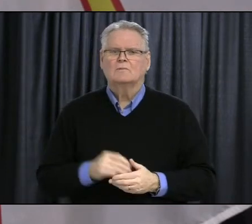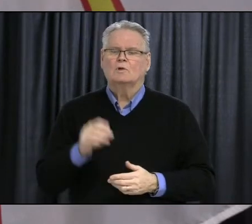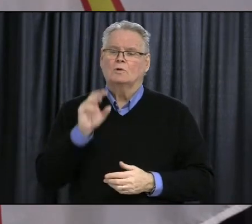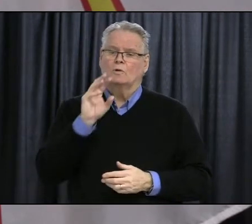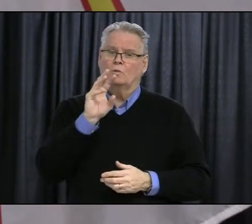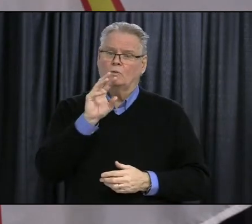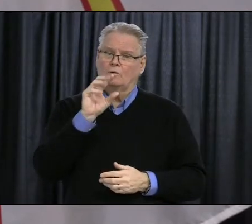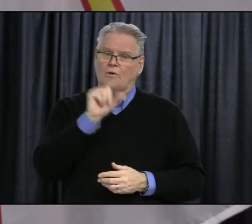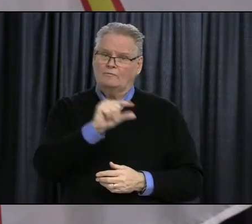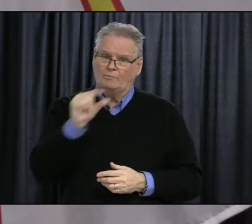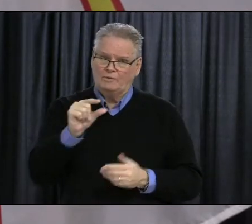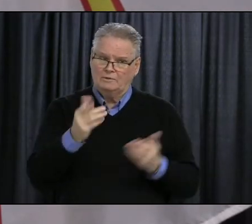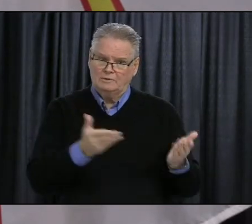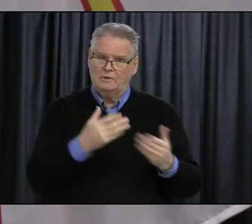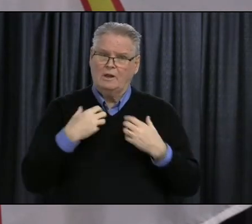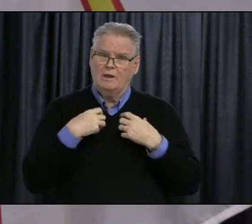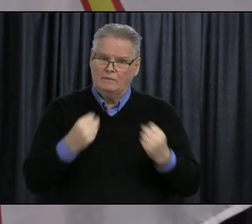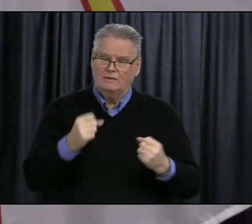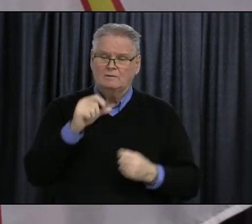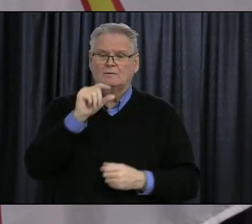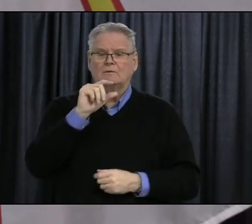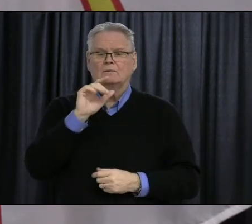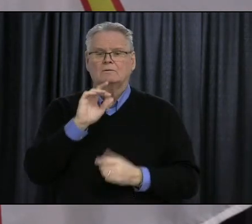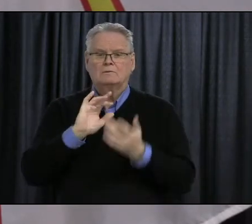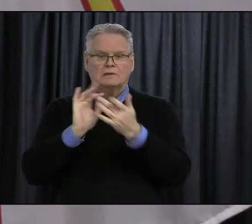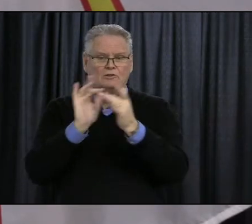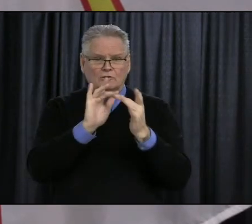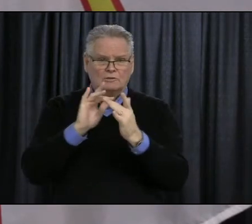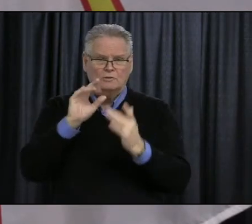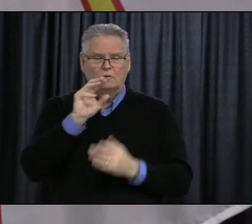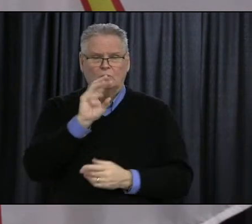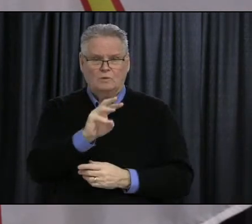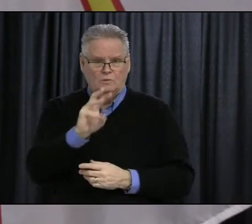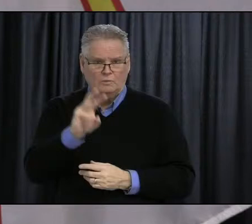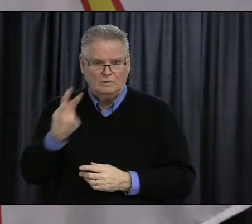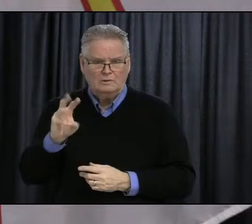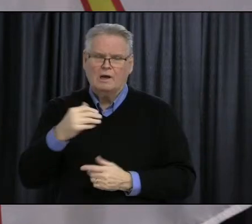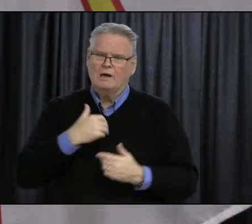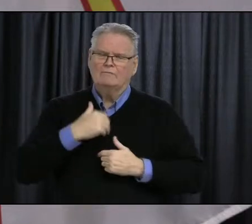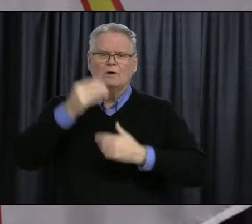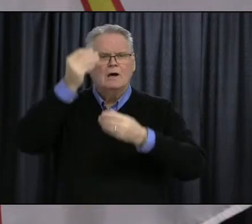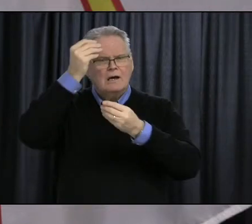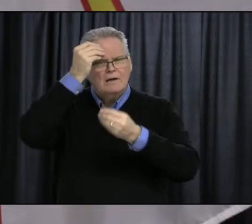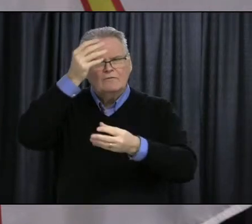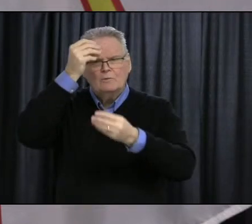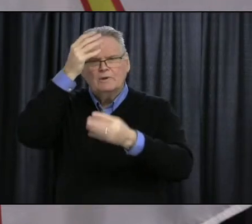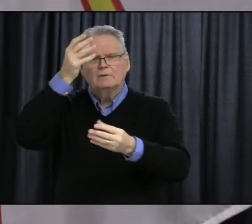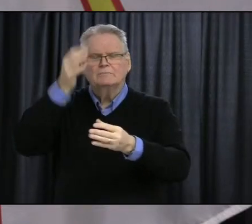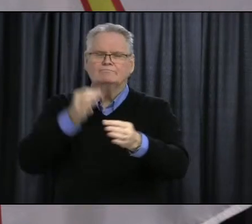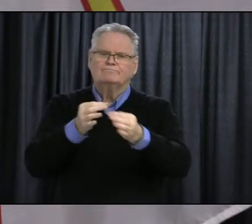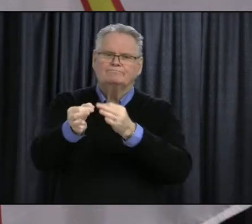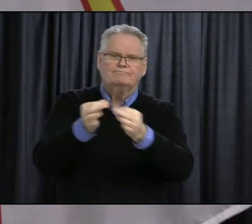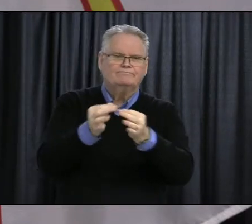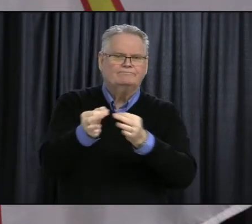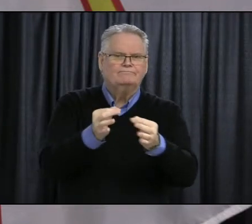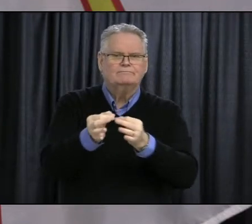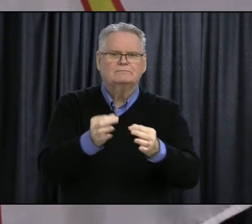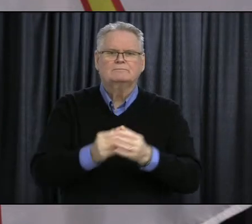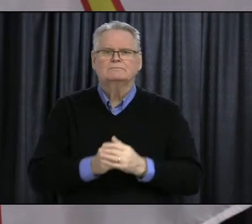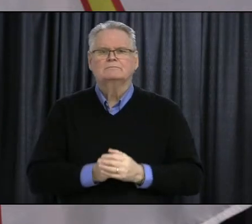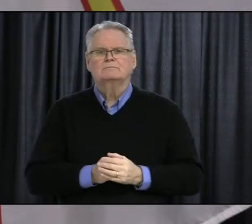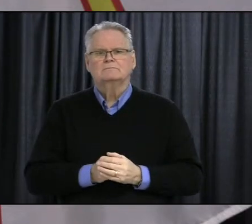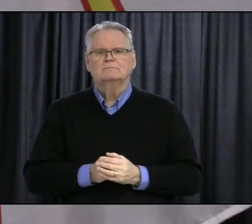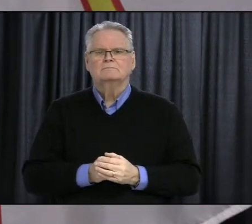recommend those. We just recommend, a Health Canada approved cleaner,